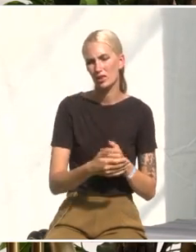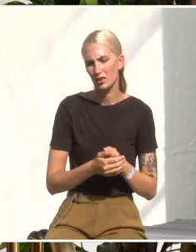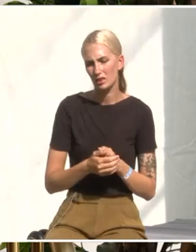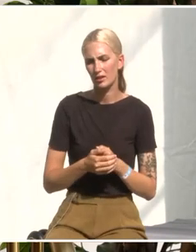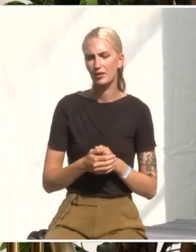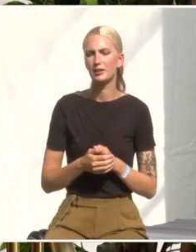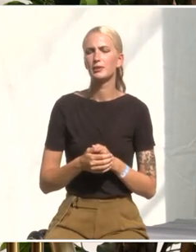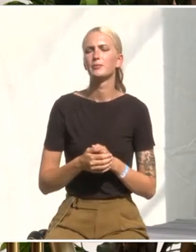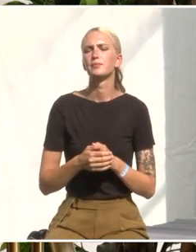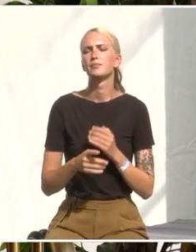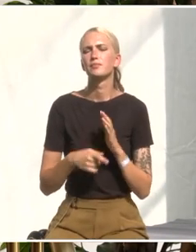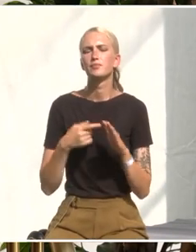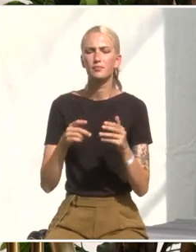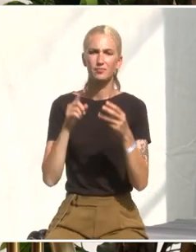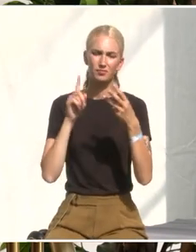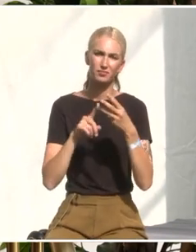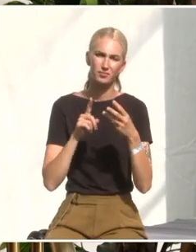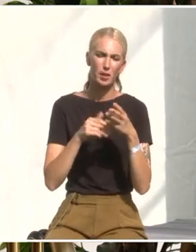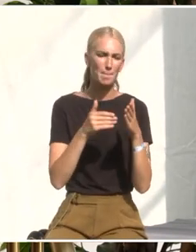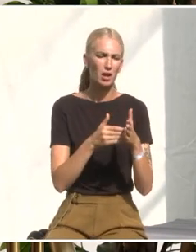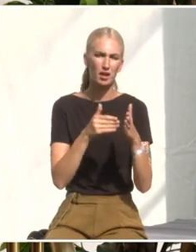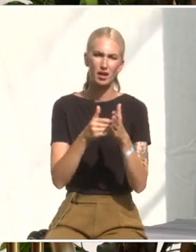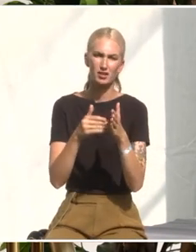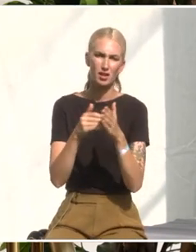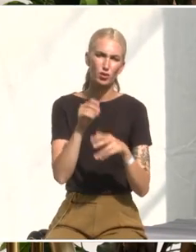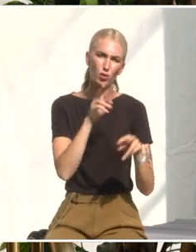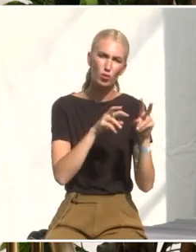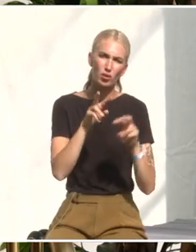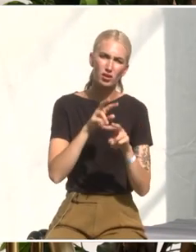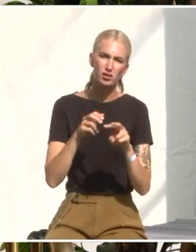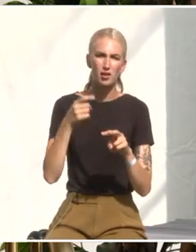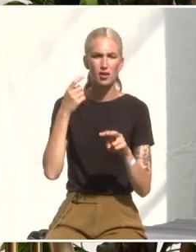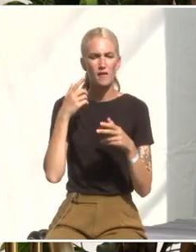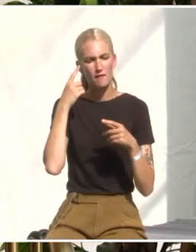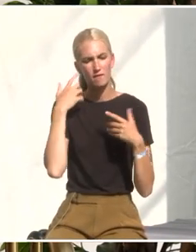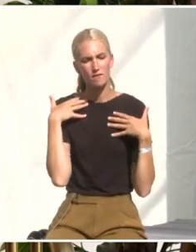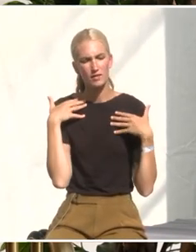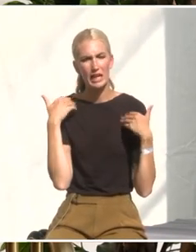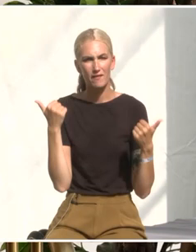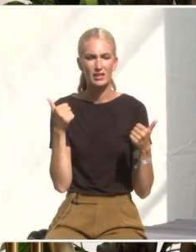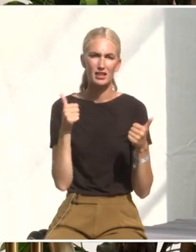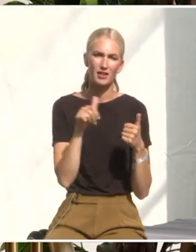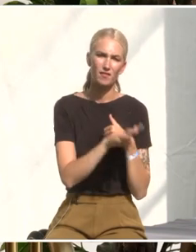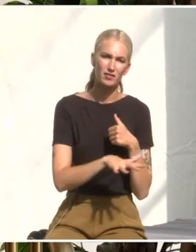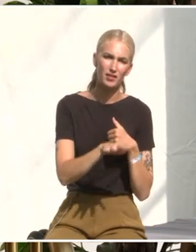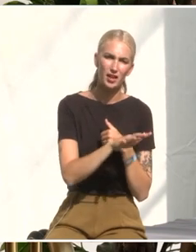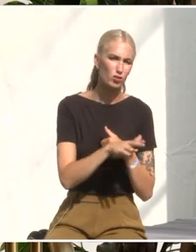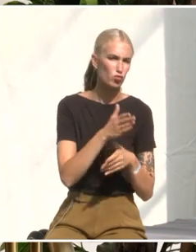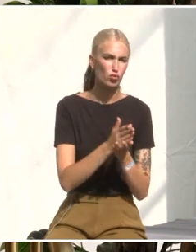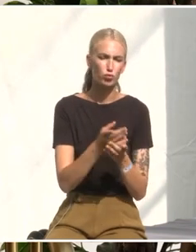also to examine different barriers to accessing health services, because I myself also was trying